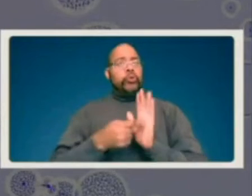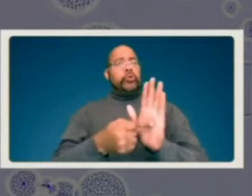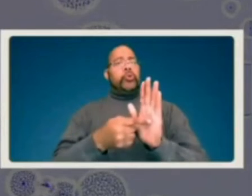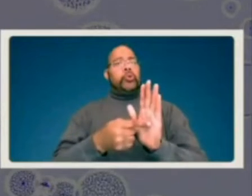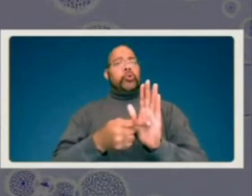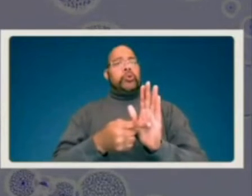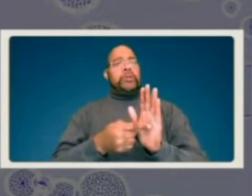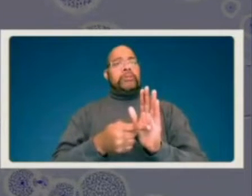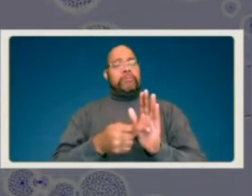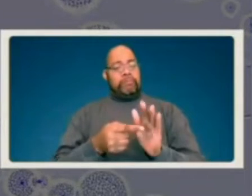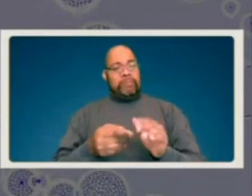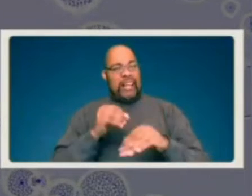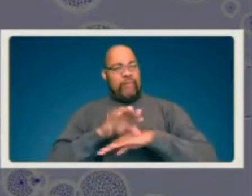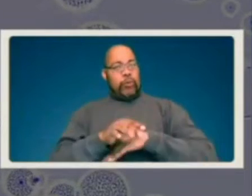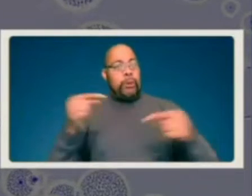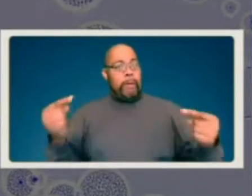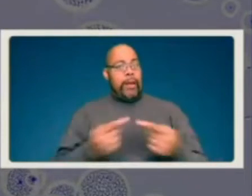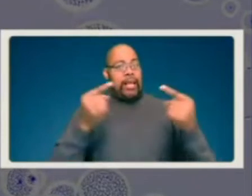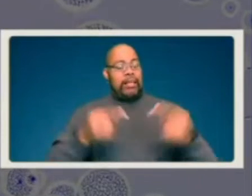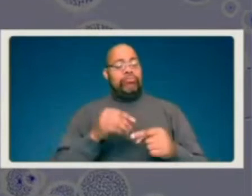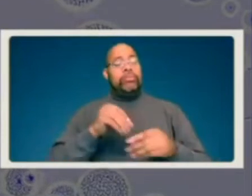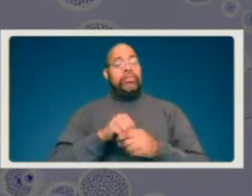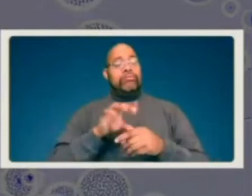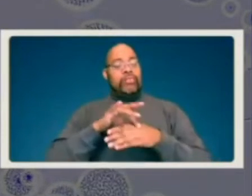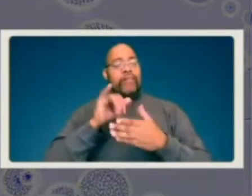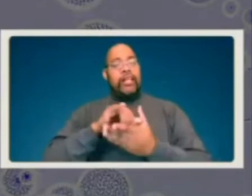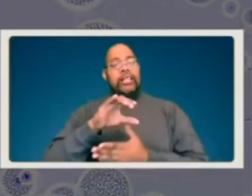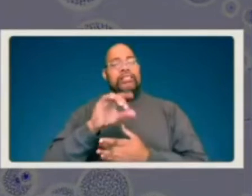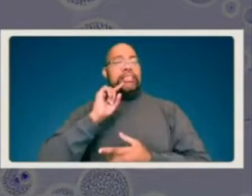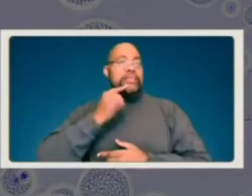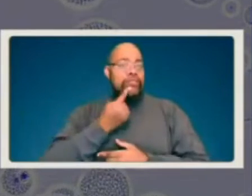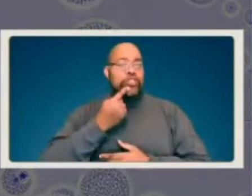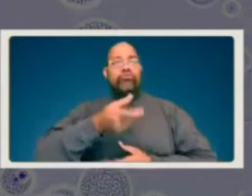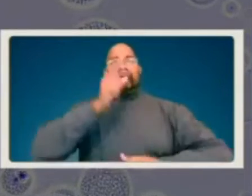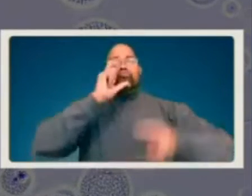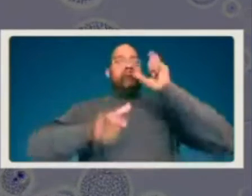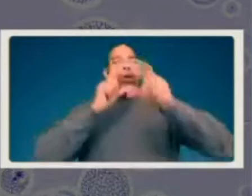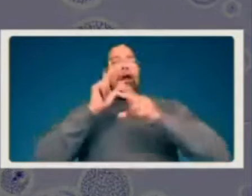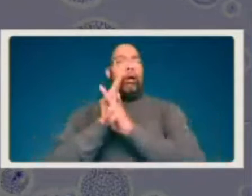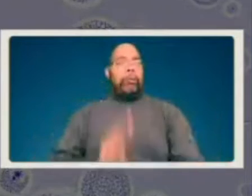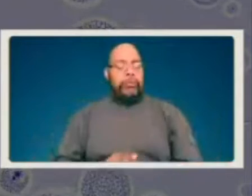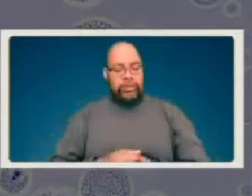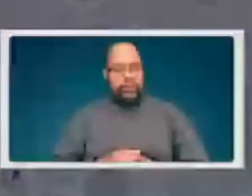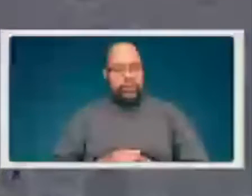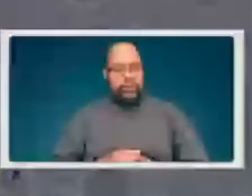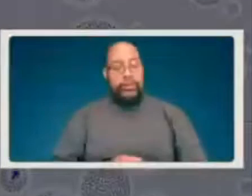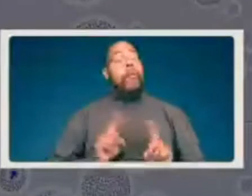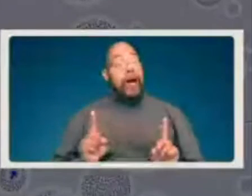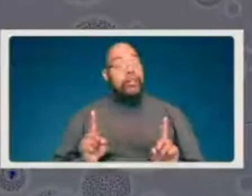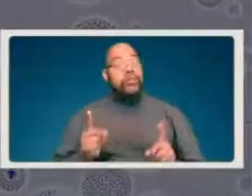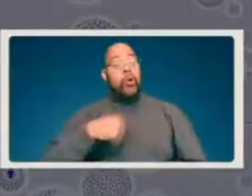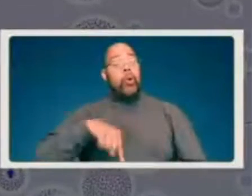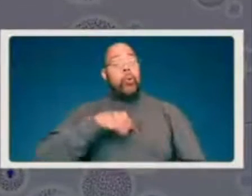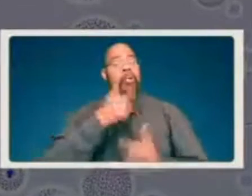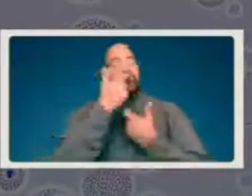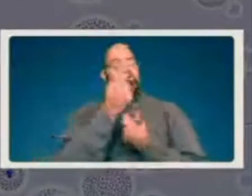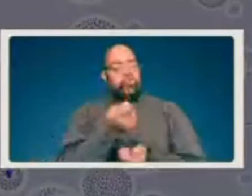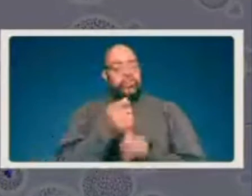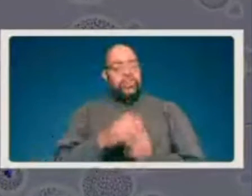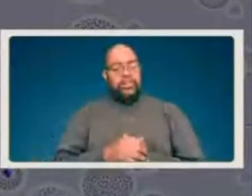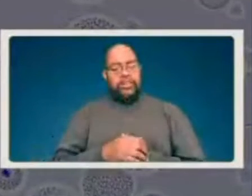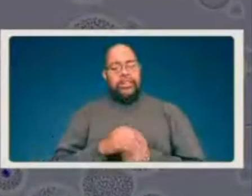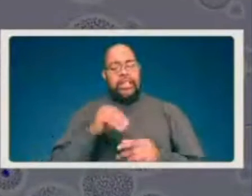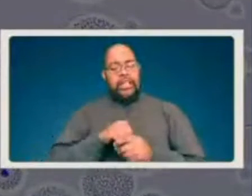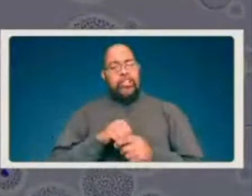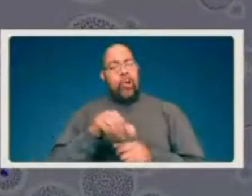Alcohol has been shown to implicate chronic pain in the context of severe drinking habits. However, we